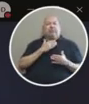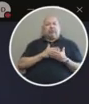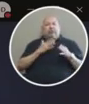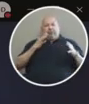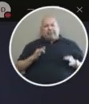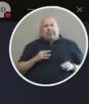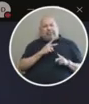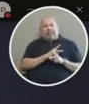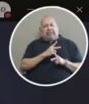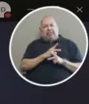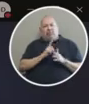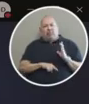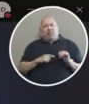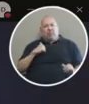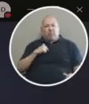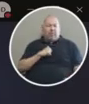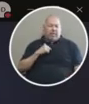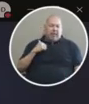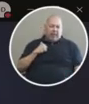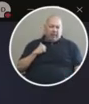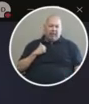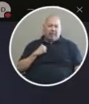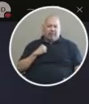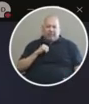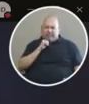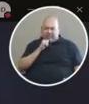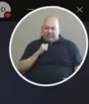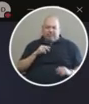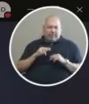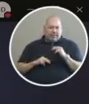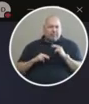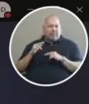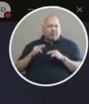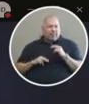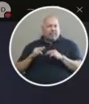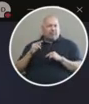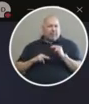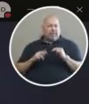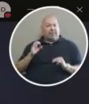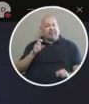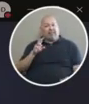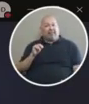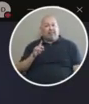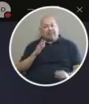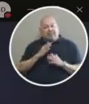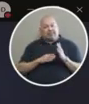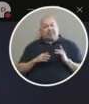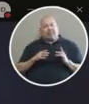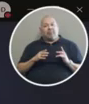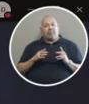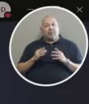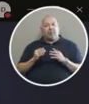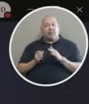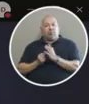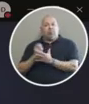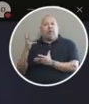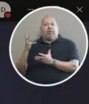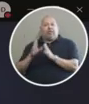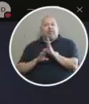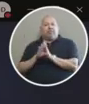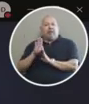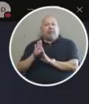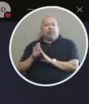decision to maintain what we have rather than build, even though some of the wealthy developers are pushing